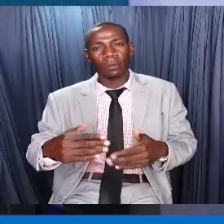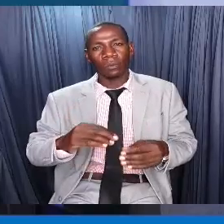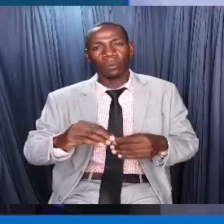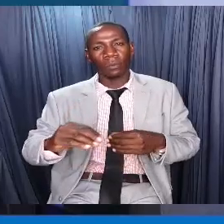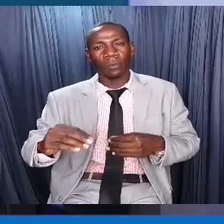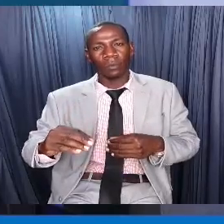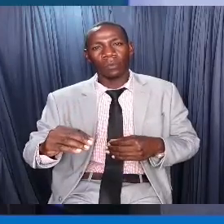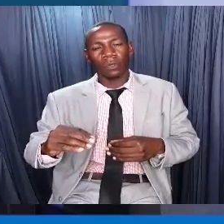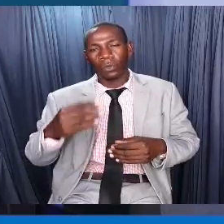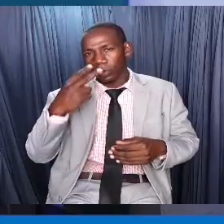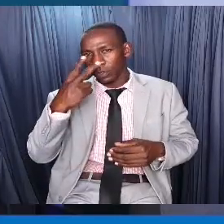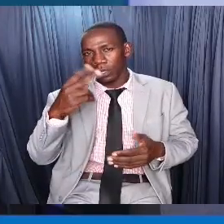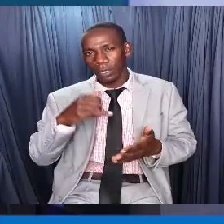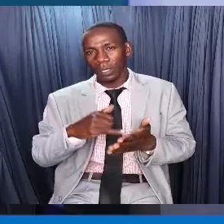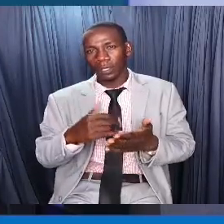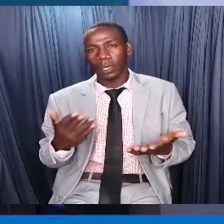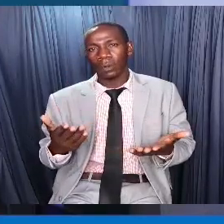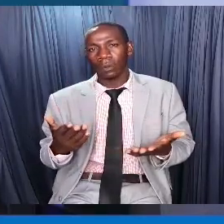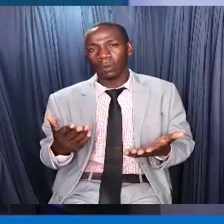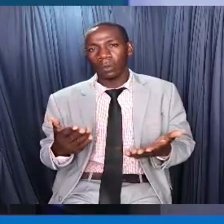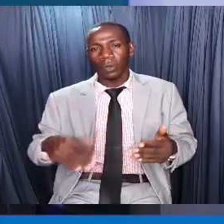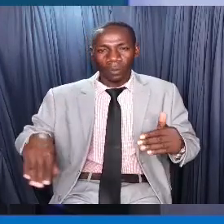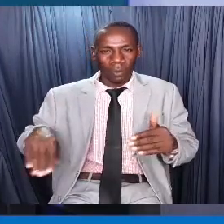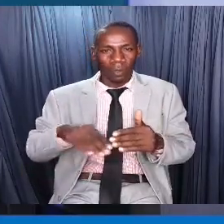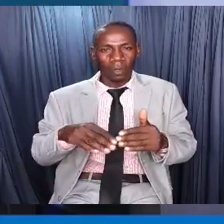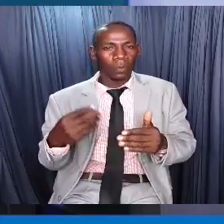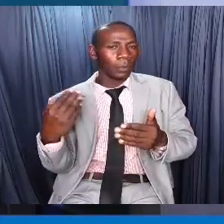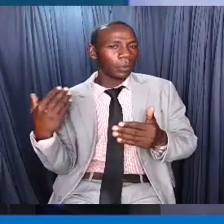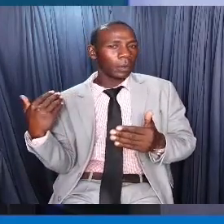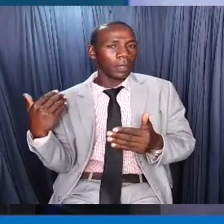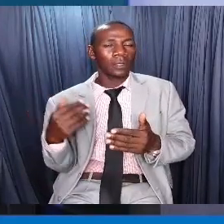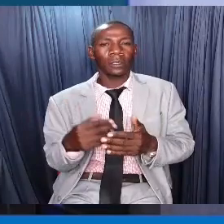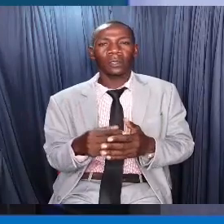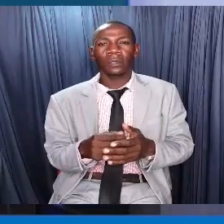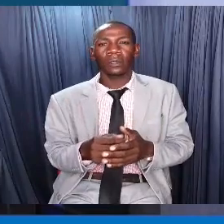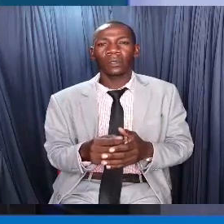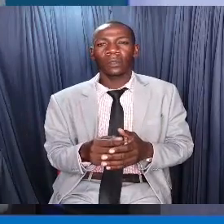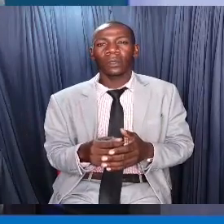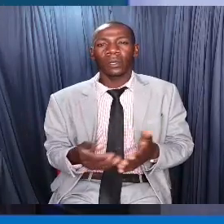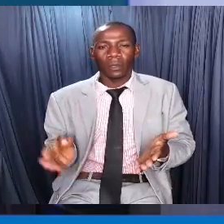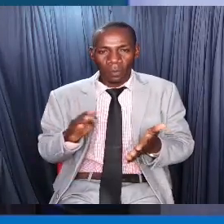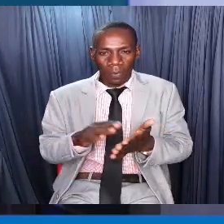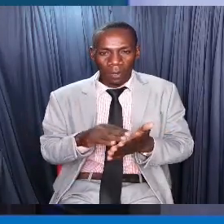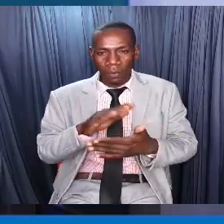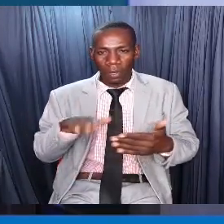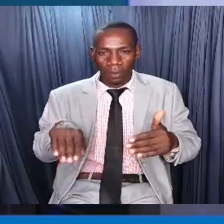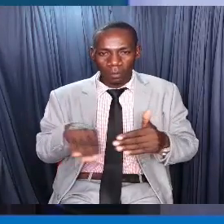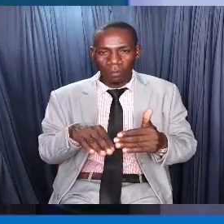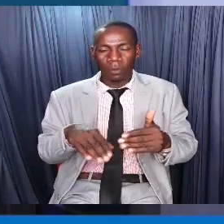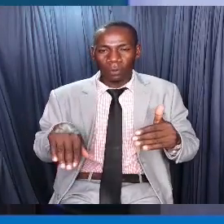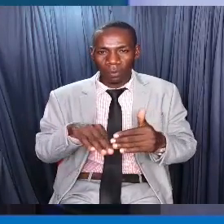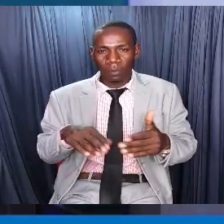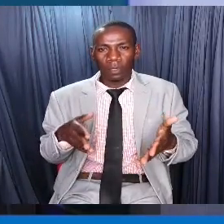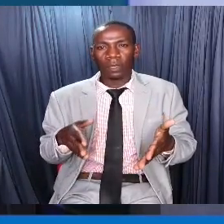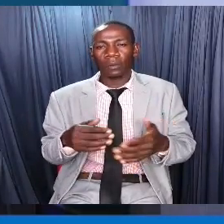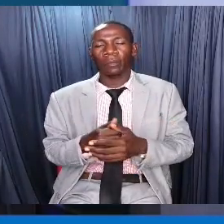forward. Sasa utakionaje? Now how will you see the obstacle? Umejigonga huko nyuma ukaruka. And you stumble yourself behind and roll. Utarudi hapa. It's until you get back. Ulipojigonga.